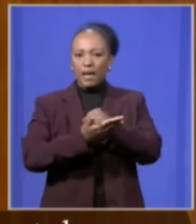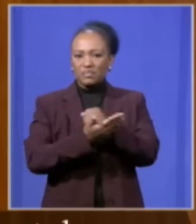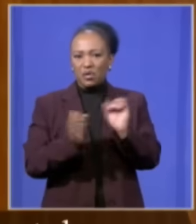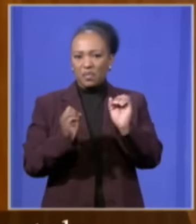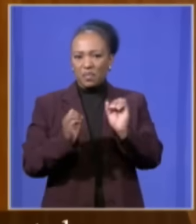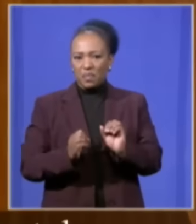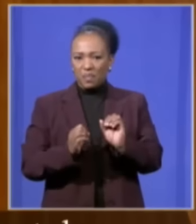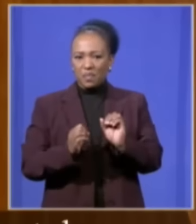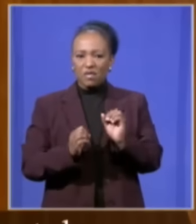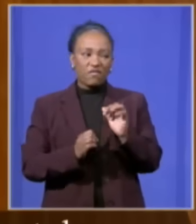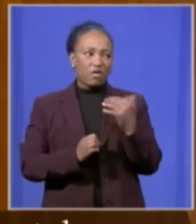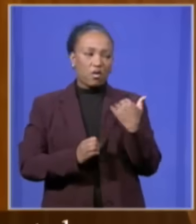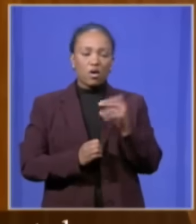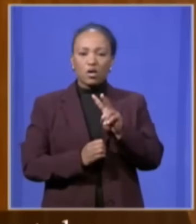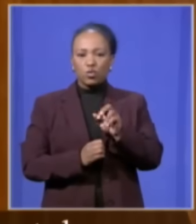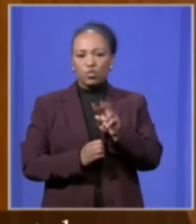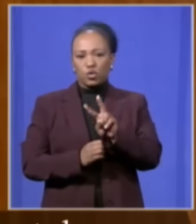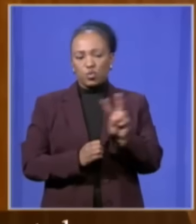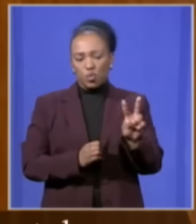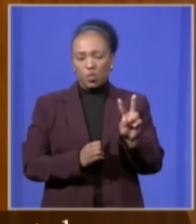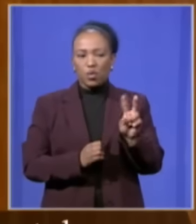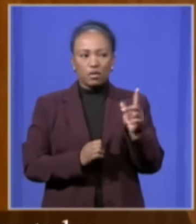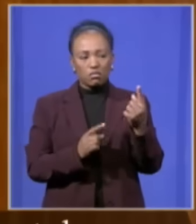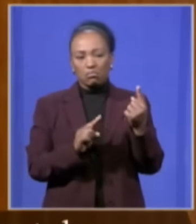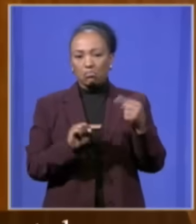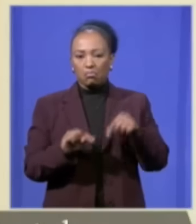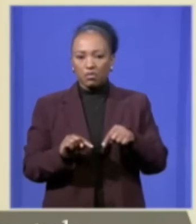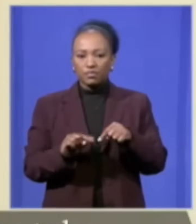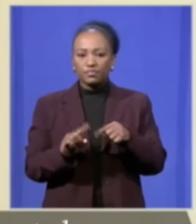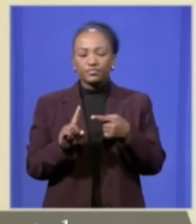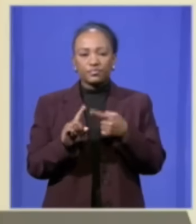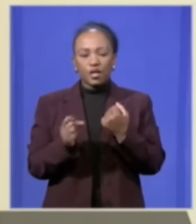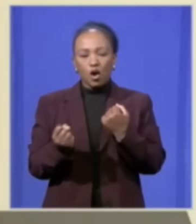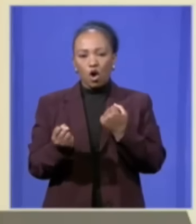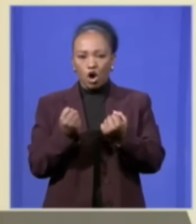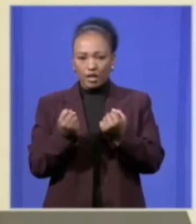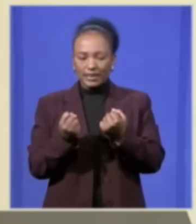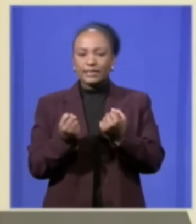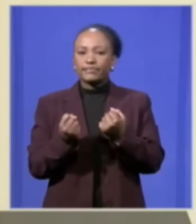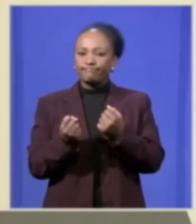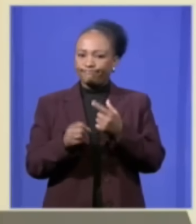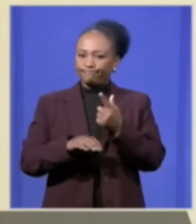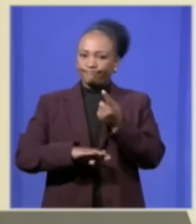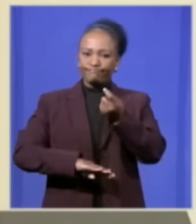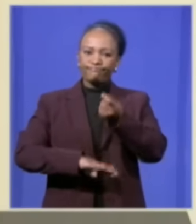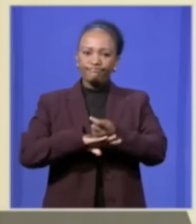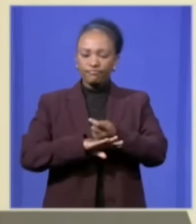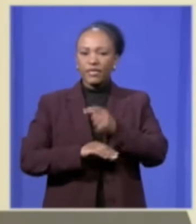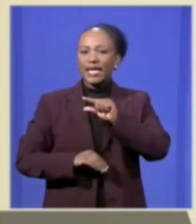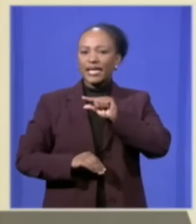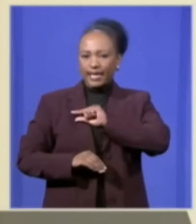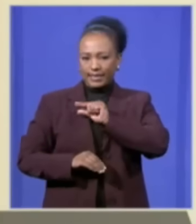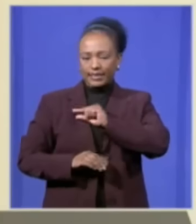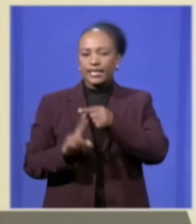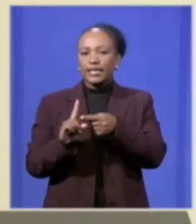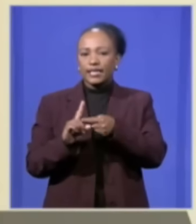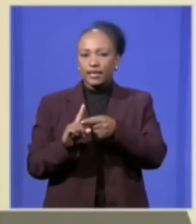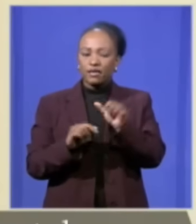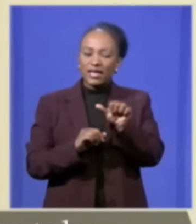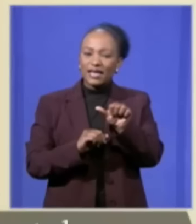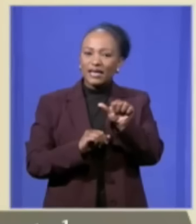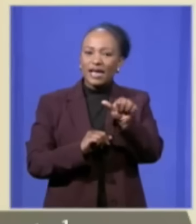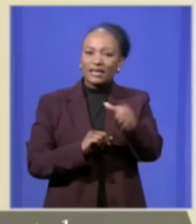ke nako ka 2022. The court has convicted him. He has now been found guilty, so we now look forward to the next